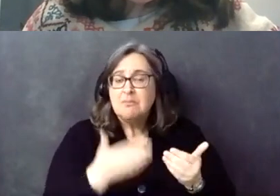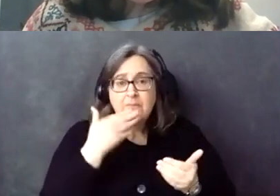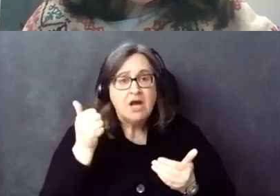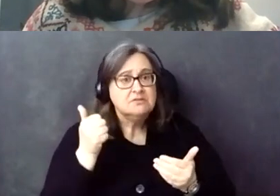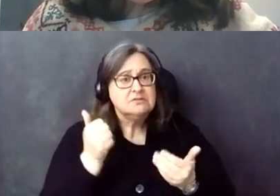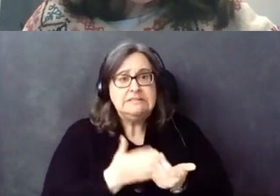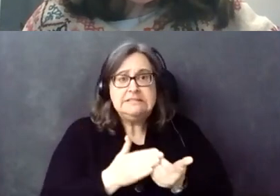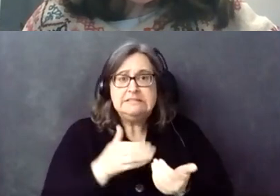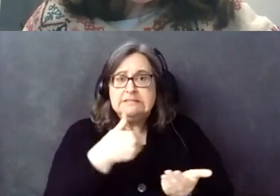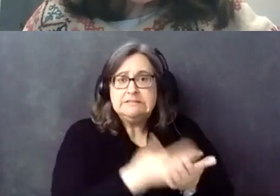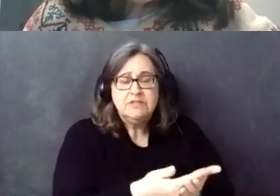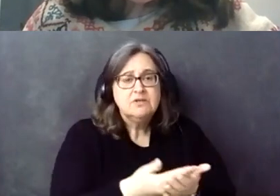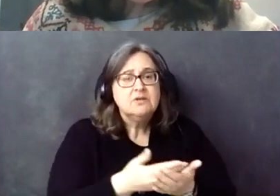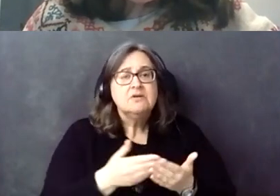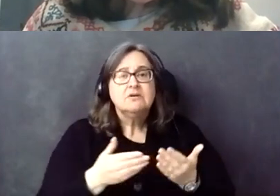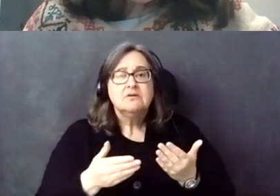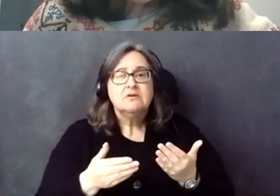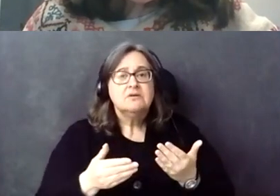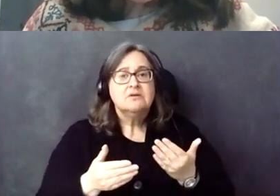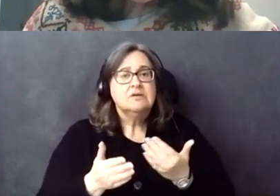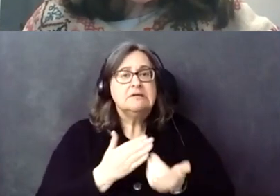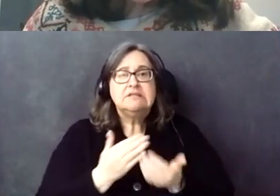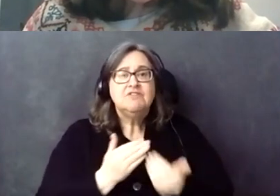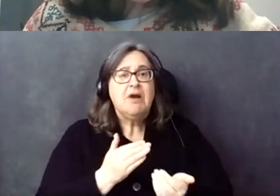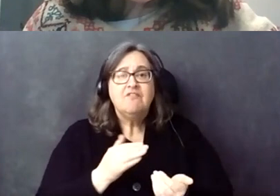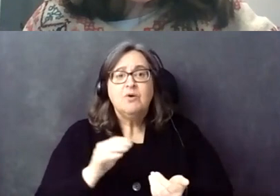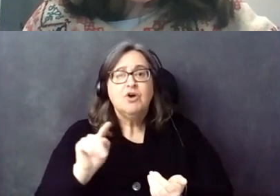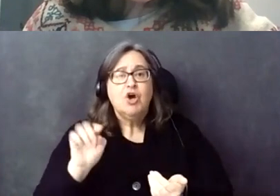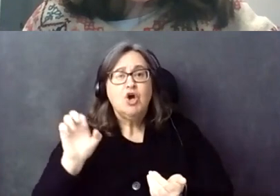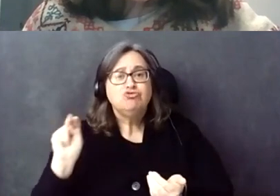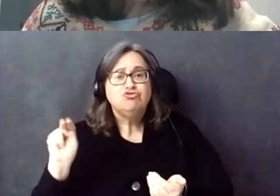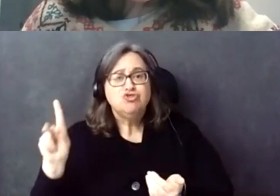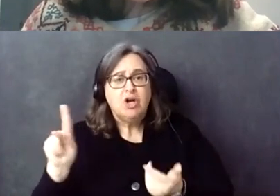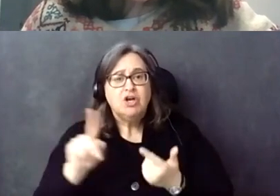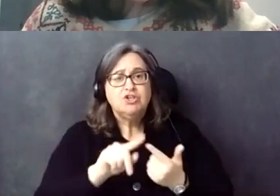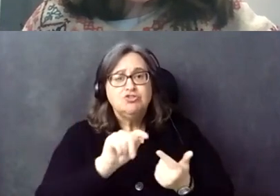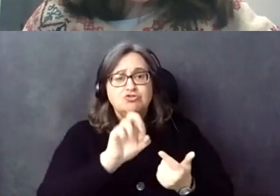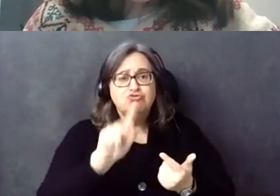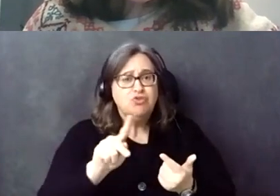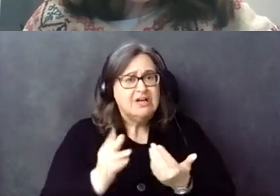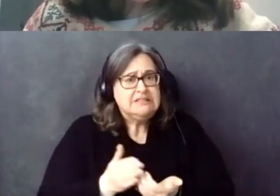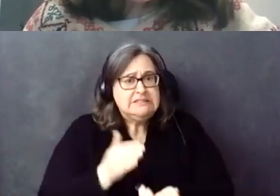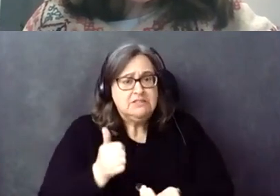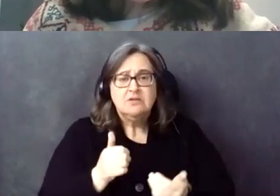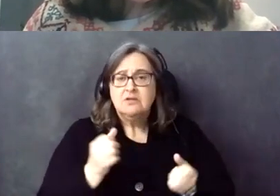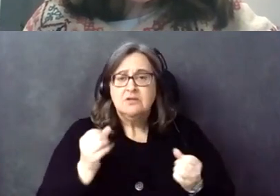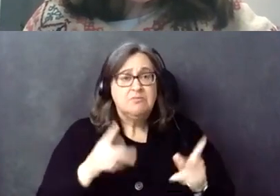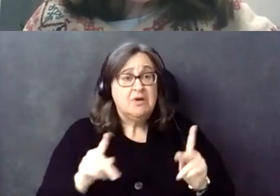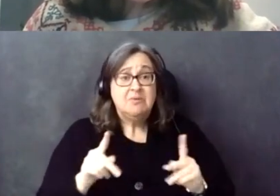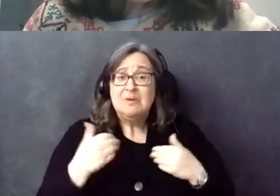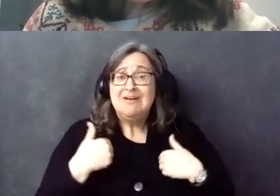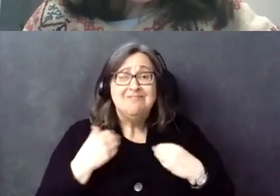were organized truck to trunk, because there are so many people in the city who don't have